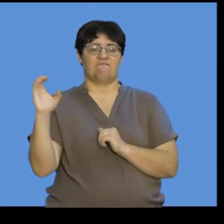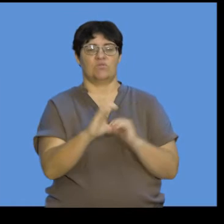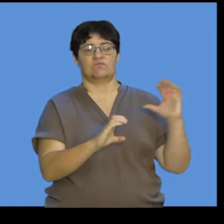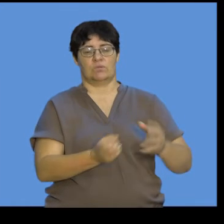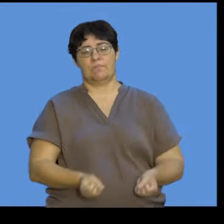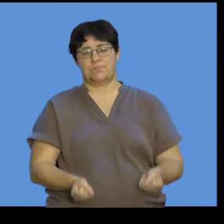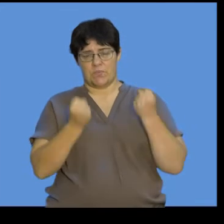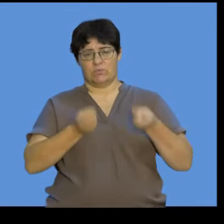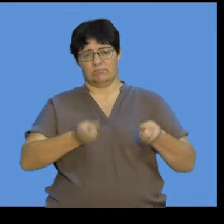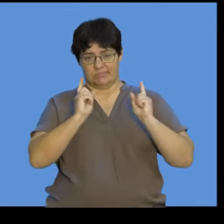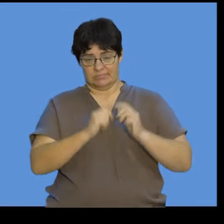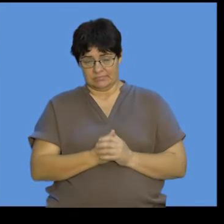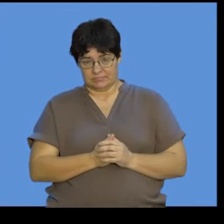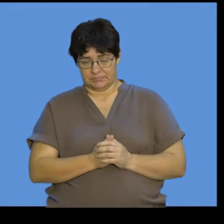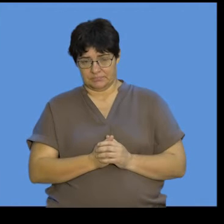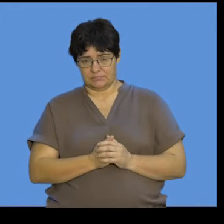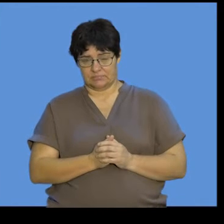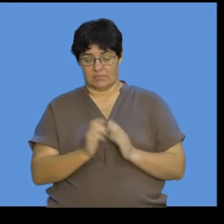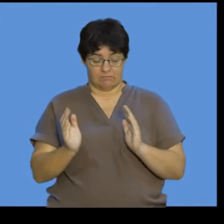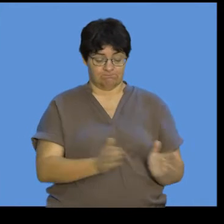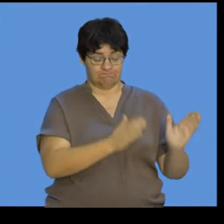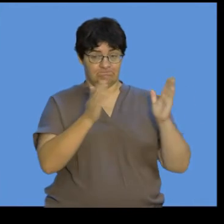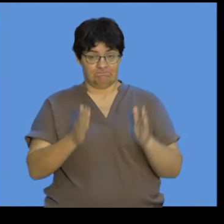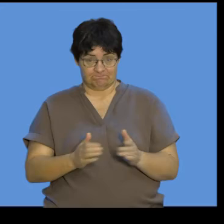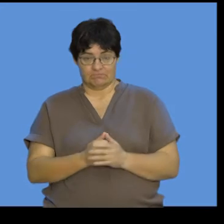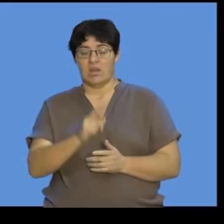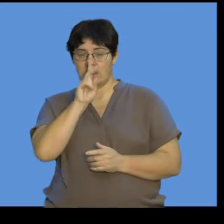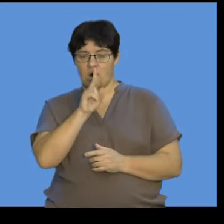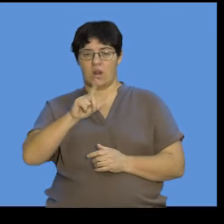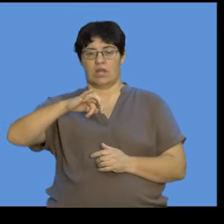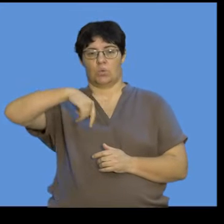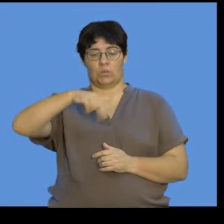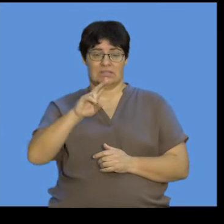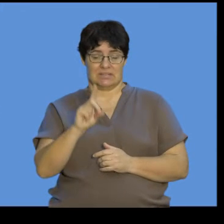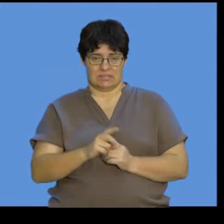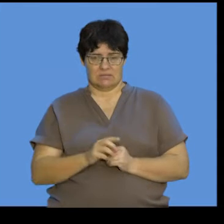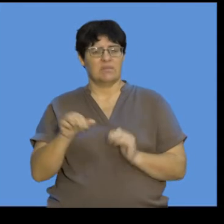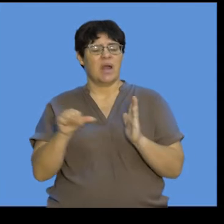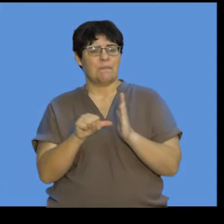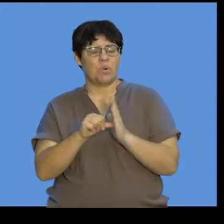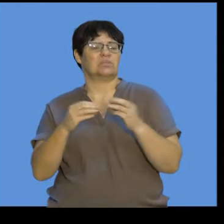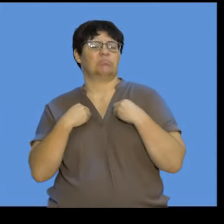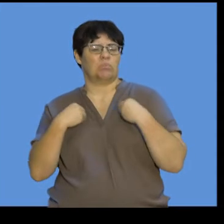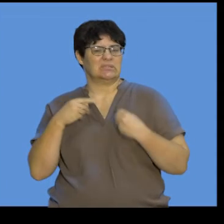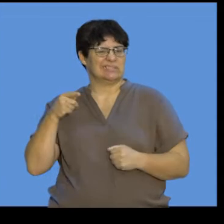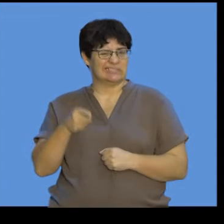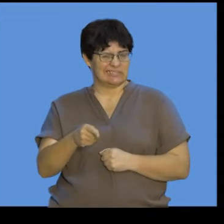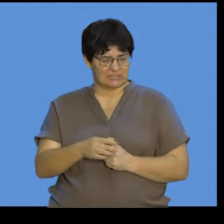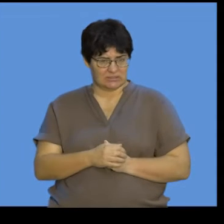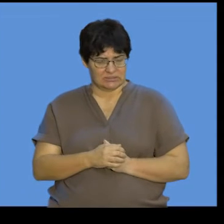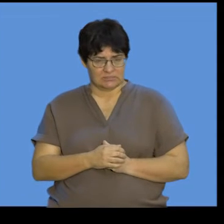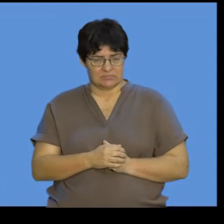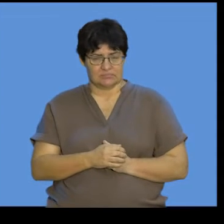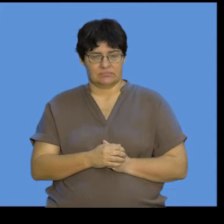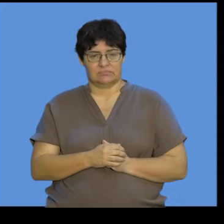right? Okay, now let's focus our attention on a liquid. What are some of the important properties or characteristics of a